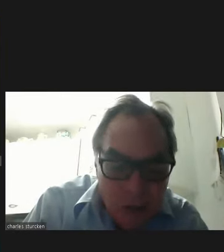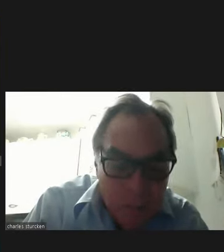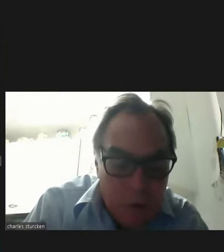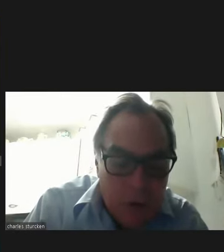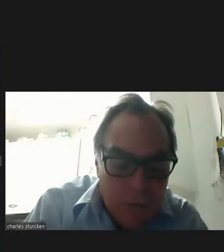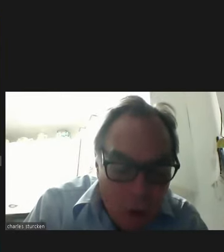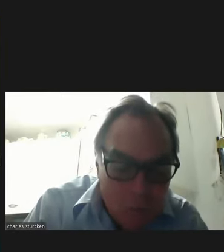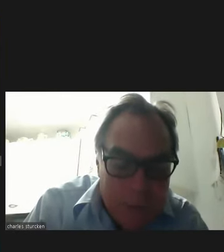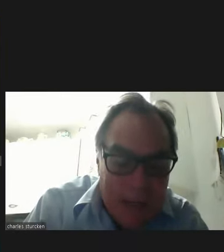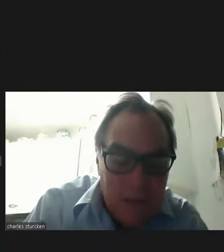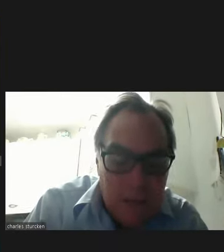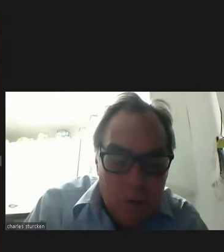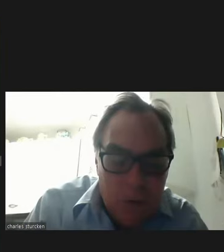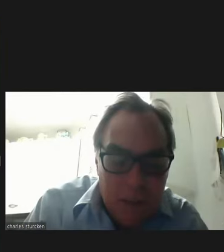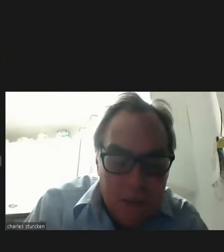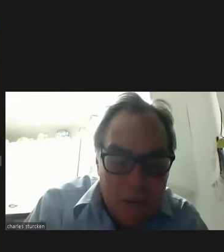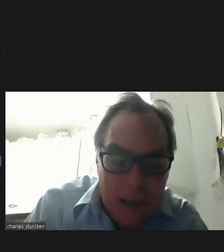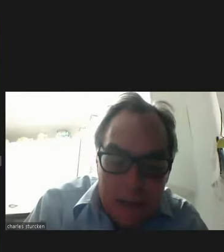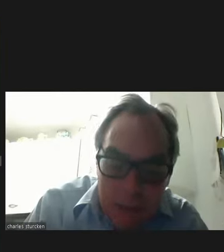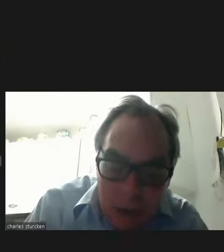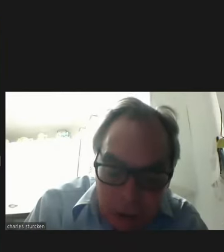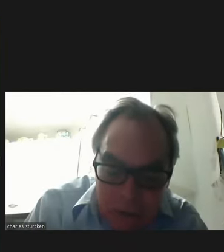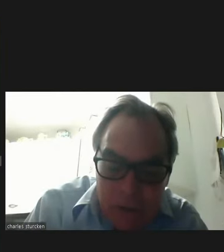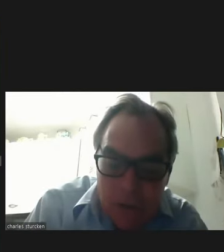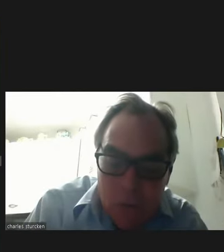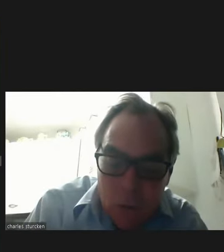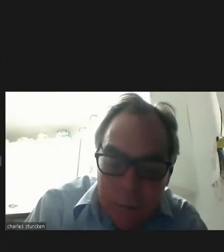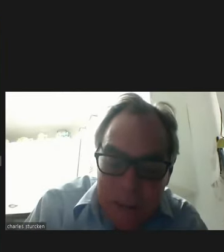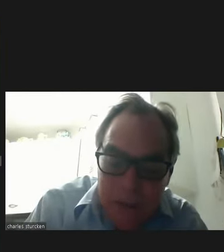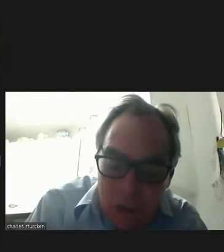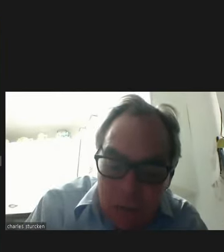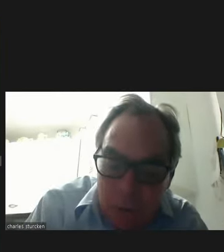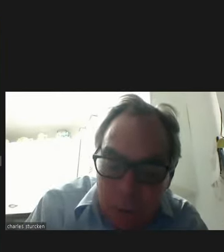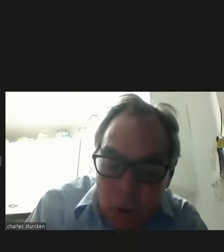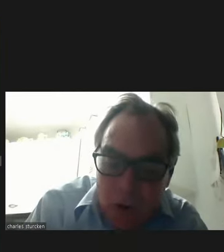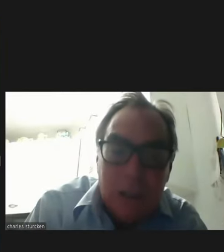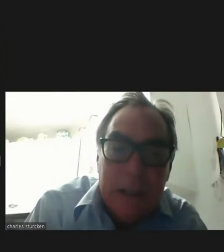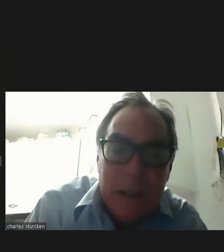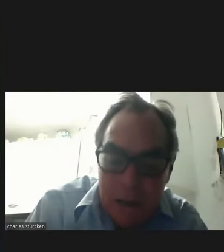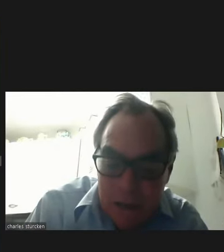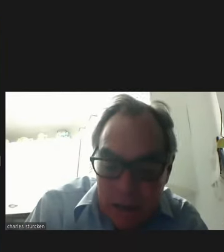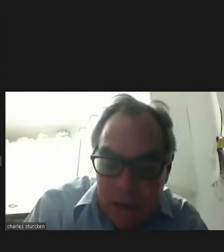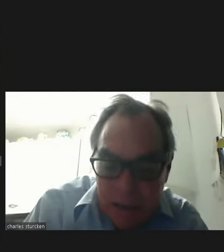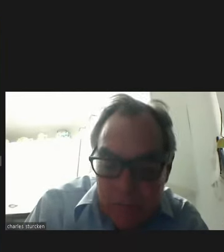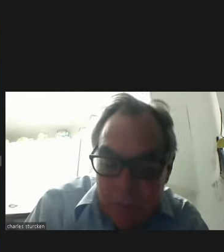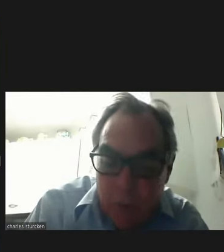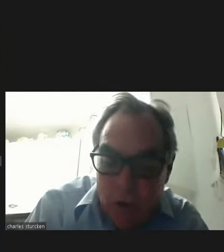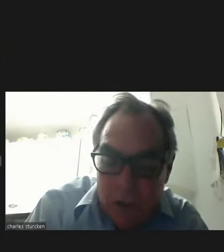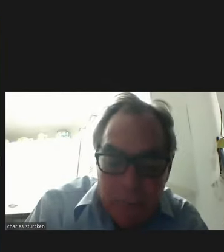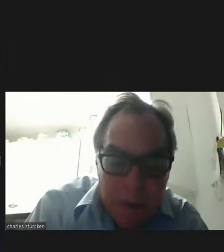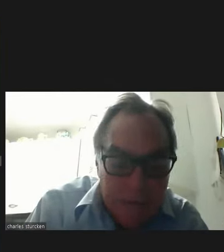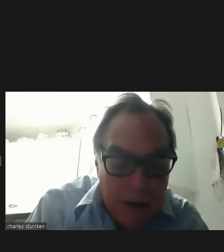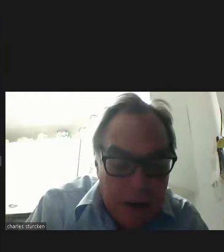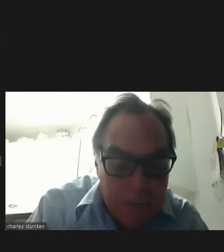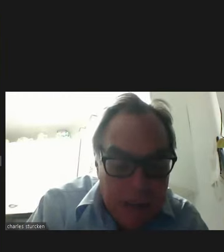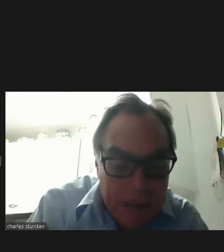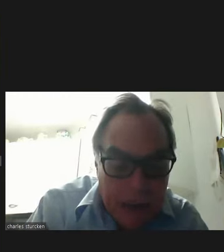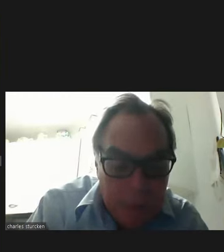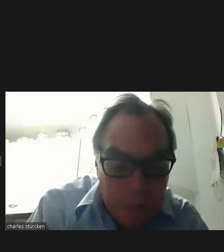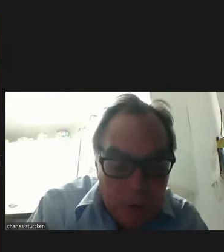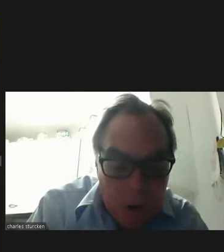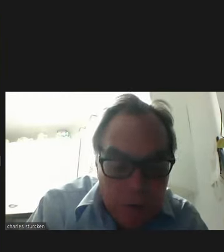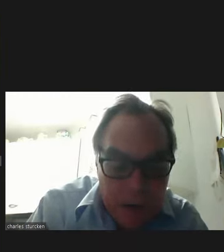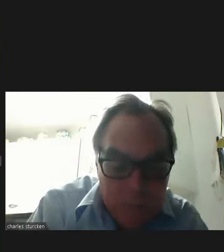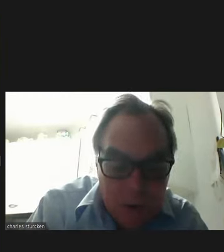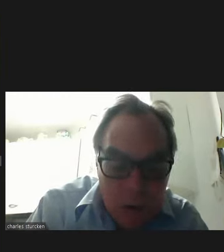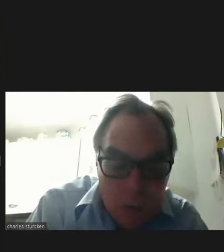an extra burden on those Manhattan communities and their residents who will be please conclude your remarks. Disproportionately paying for MTA